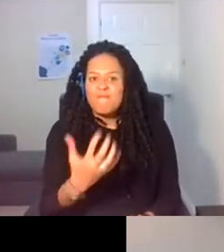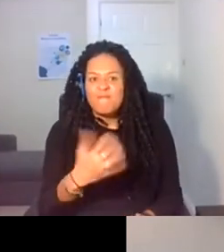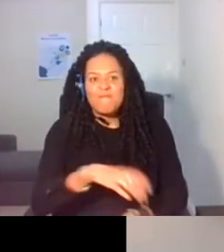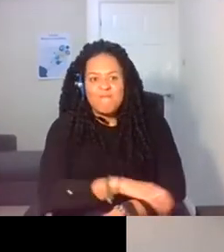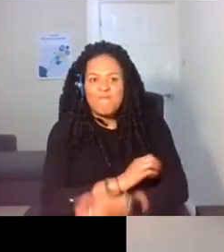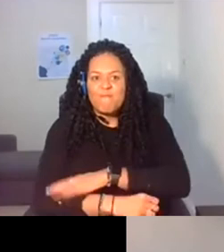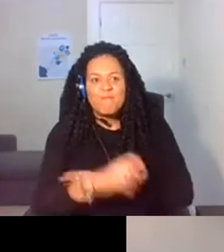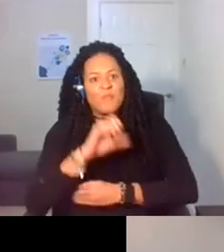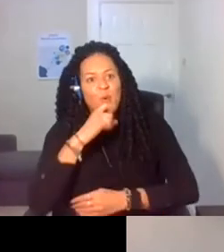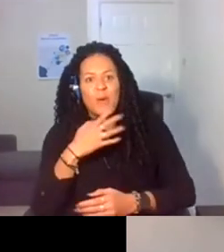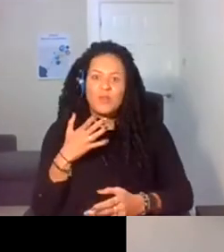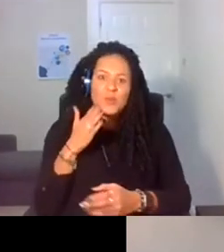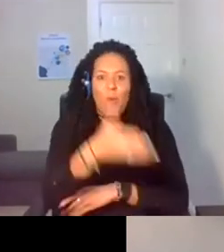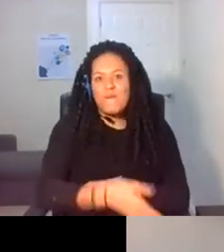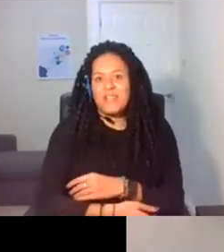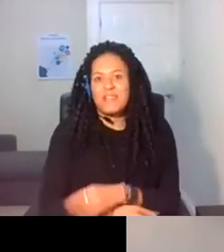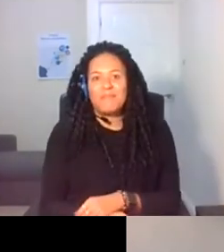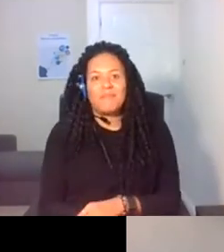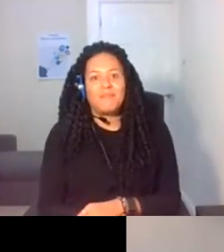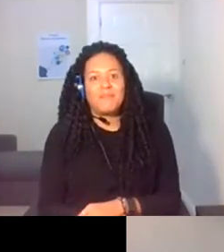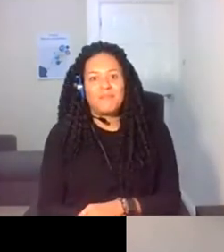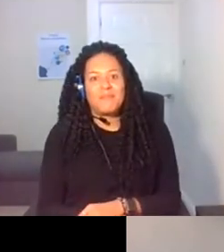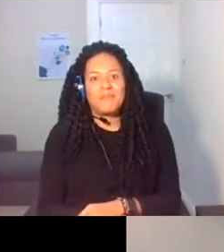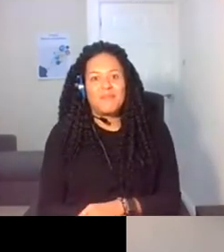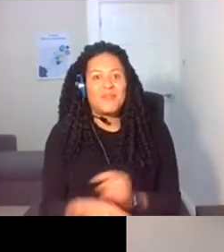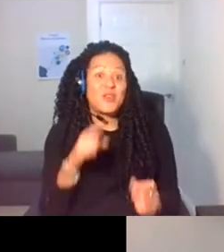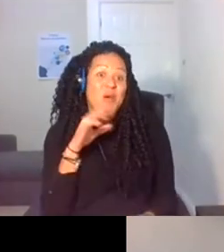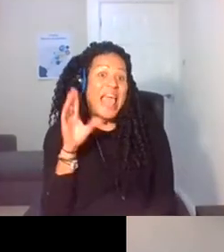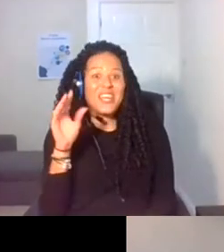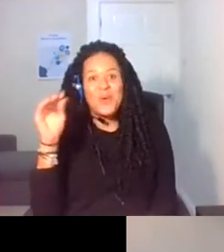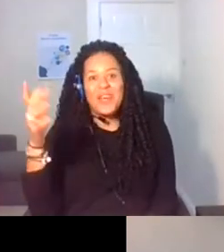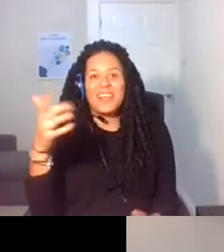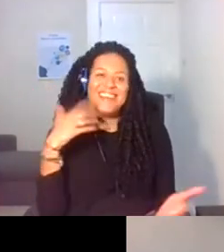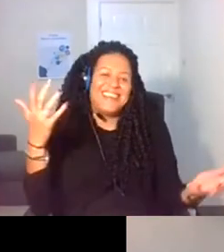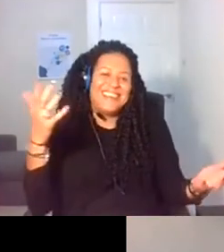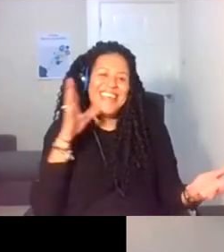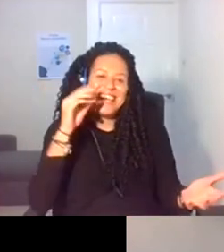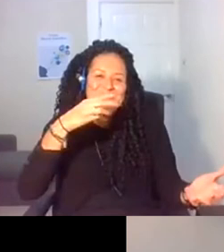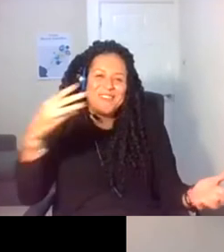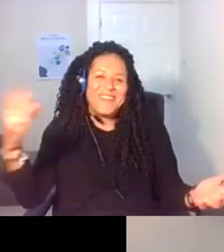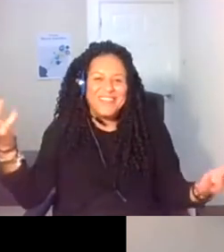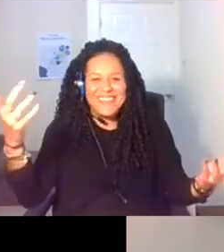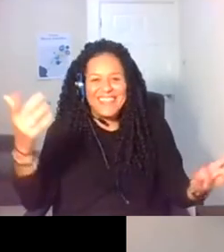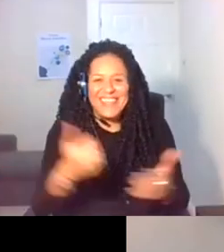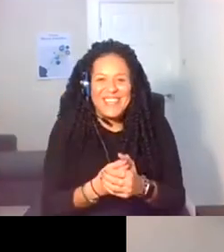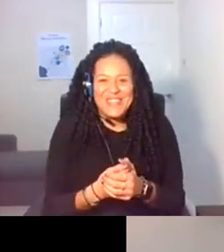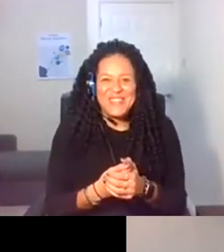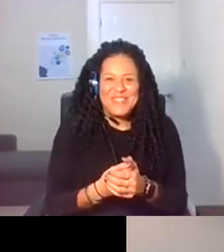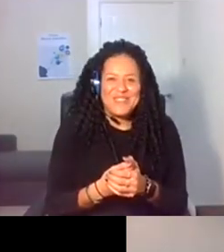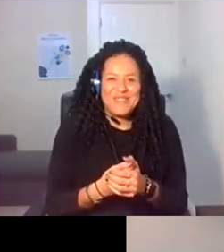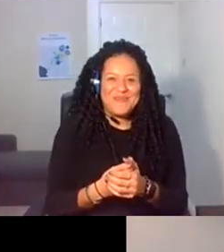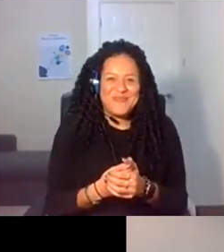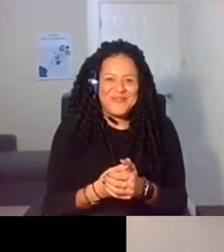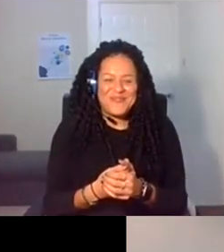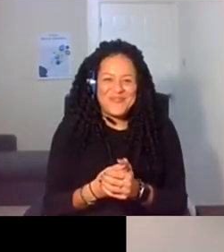to take them. So in a way, you're echoing what was echoing. That was echoing. That was a Freudian. The choir start singing if you